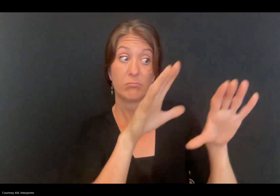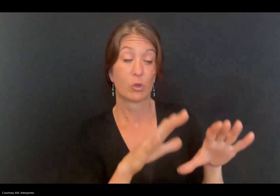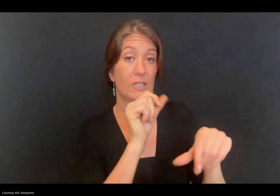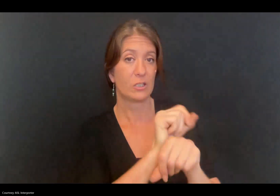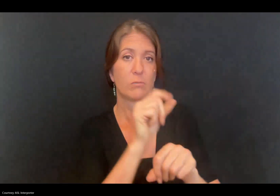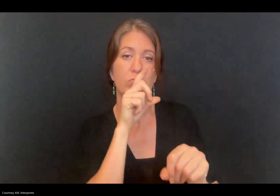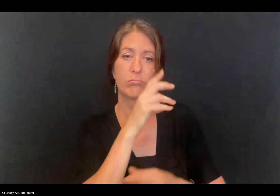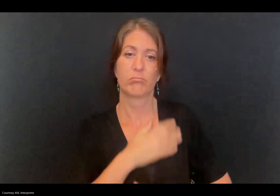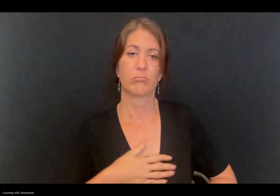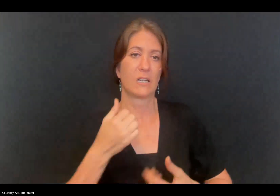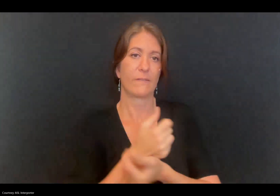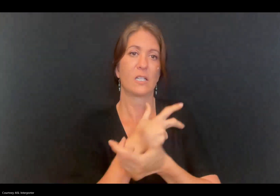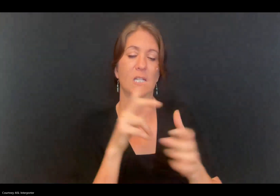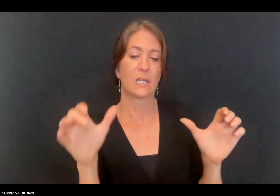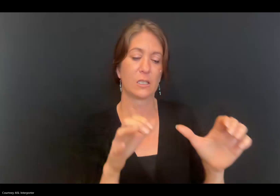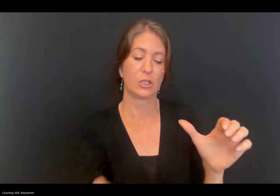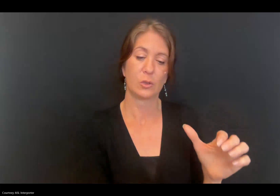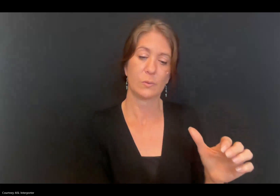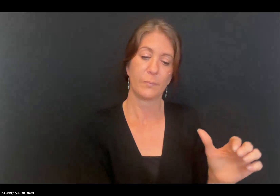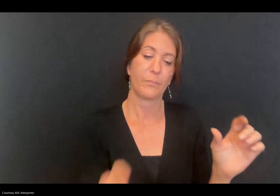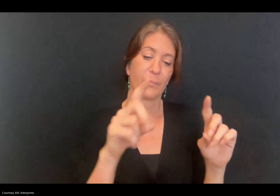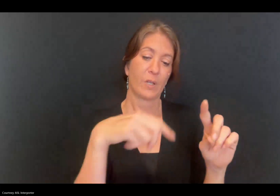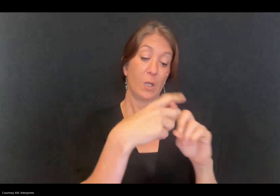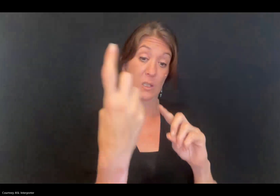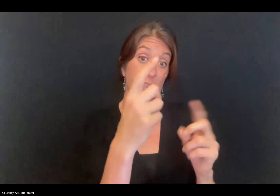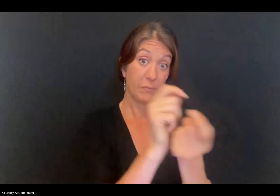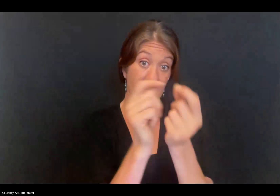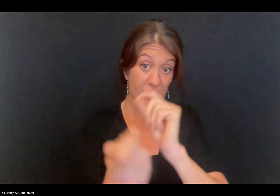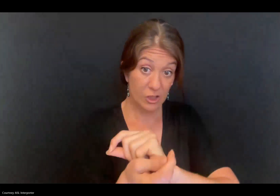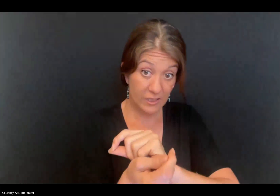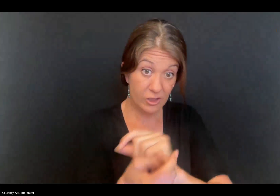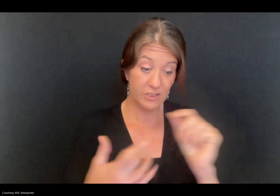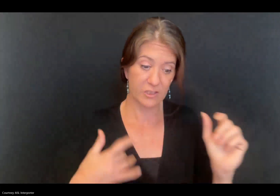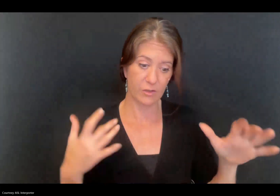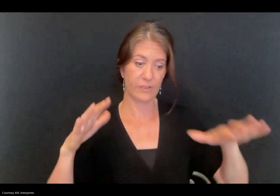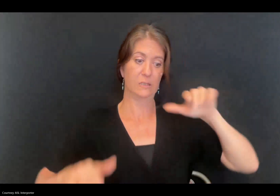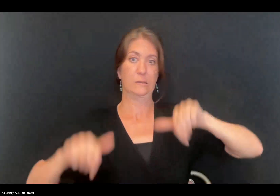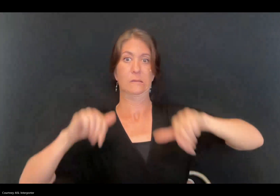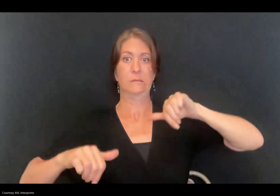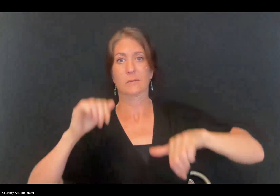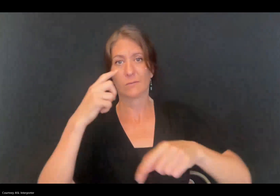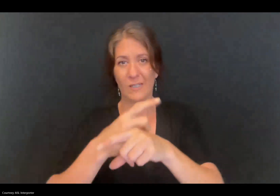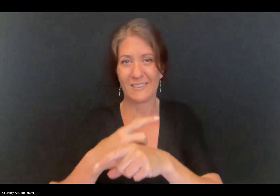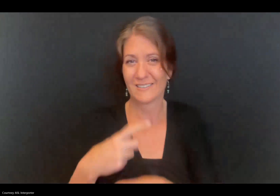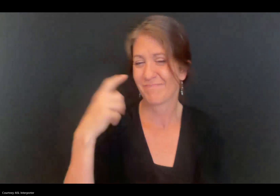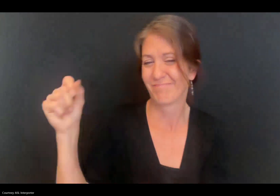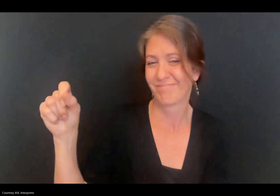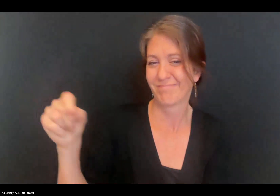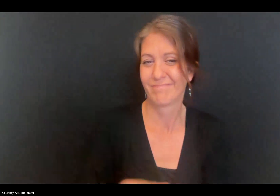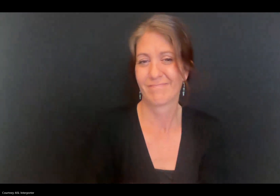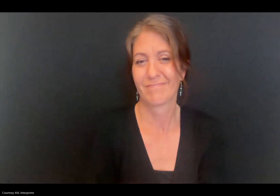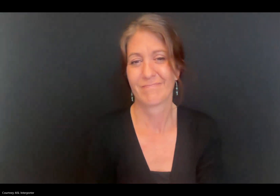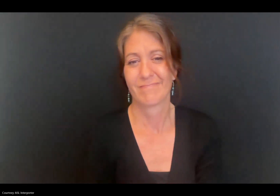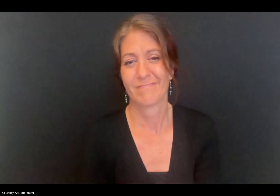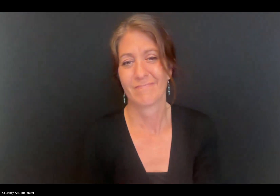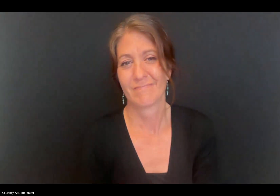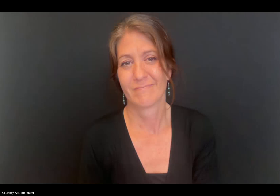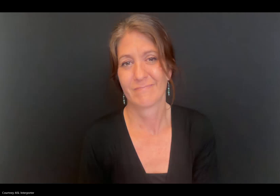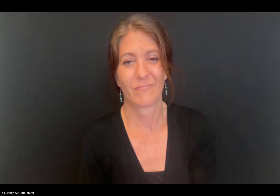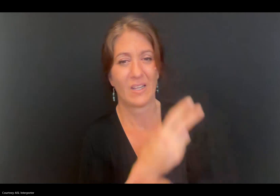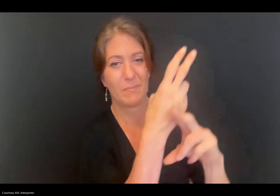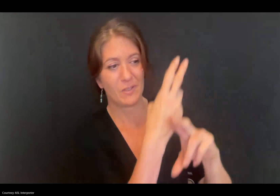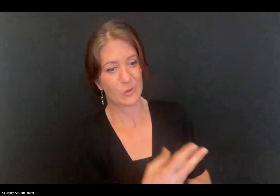they do. I guess when something changes, you get a little on edge, right? And that's we're so used to